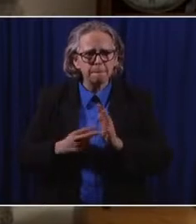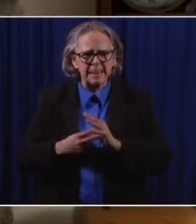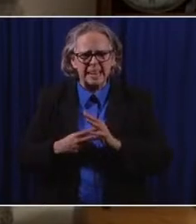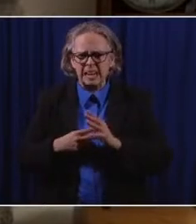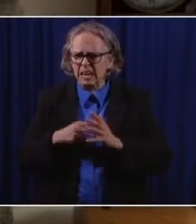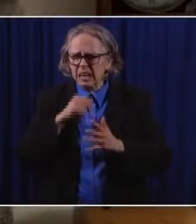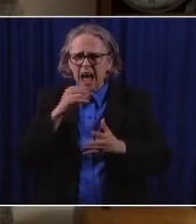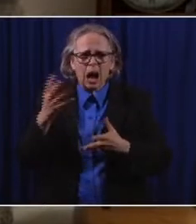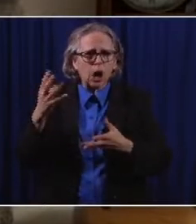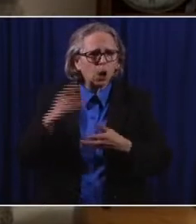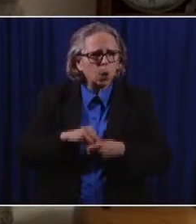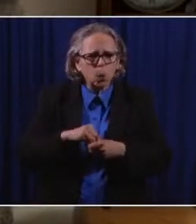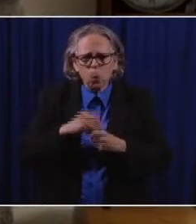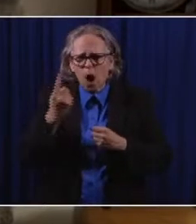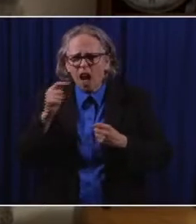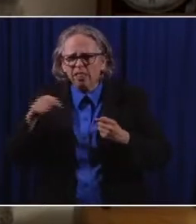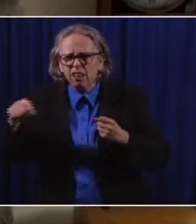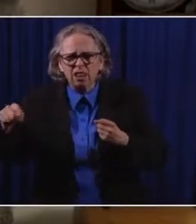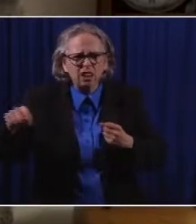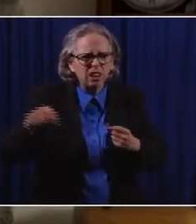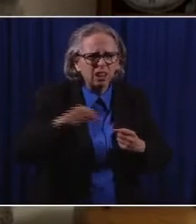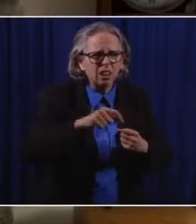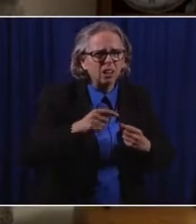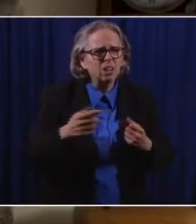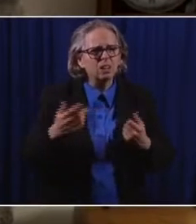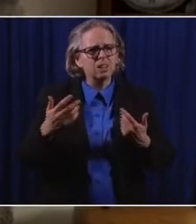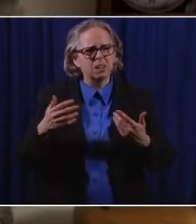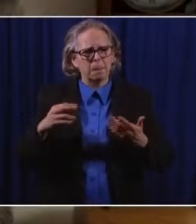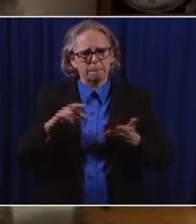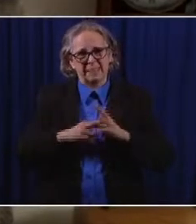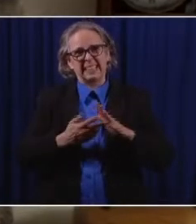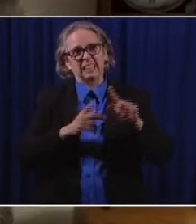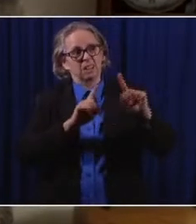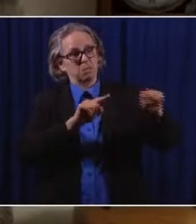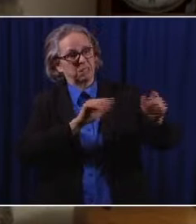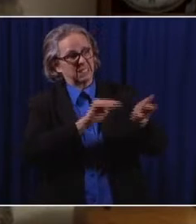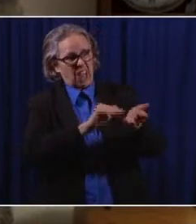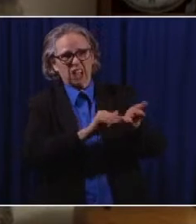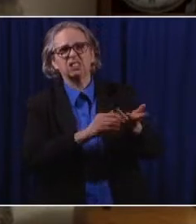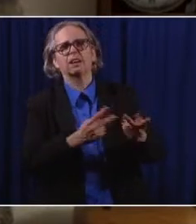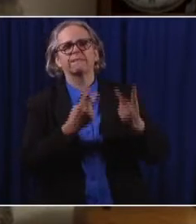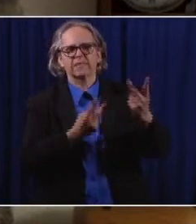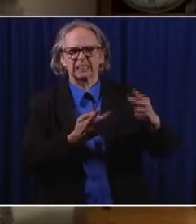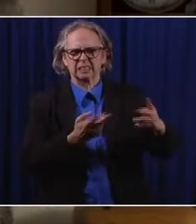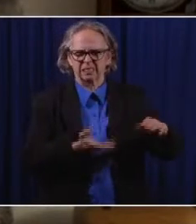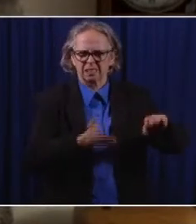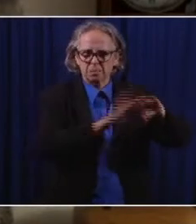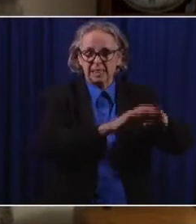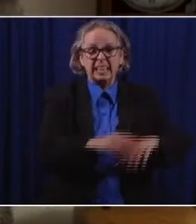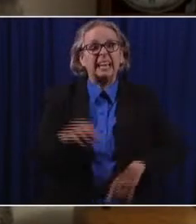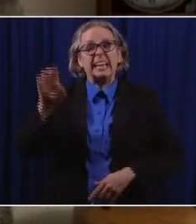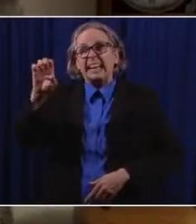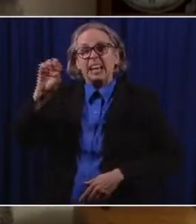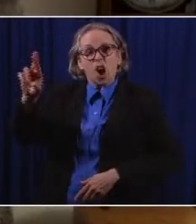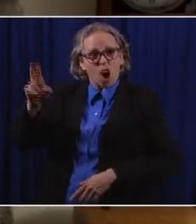also has sustained increases in healthcare utilization, including outpatient and emergency department visits and hospital